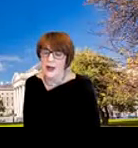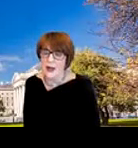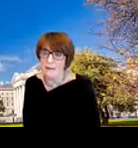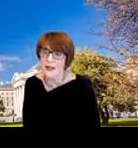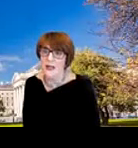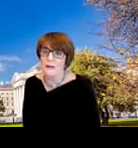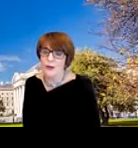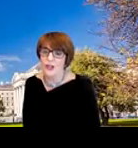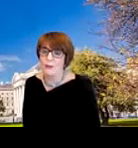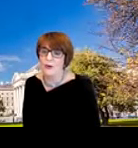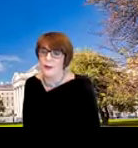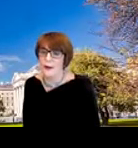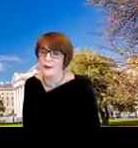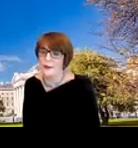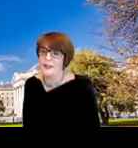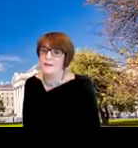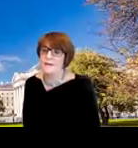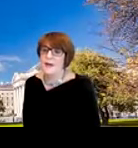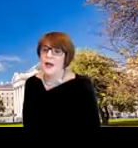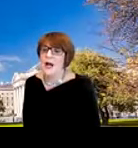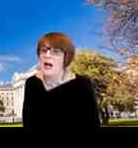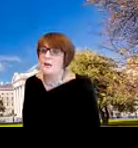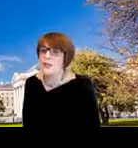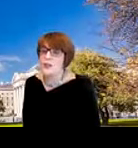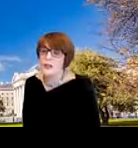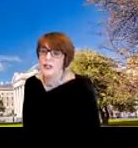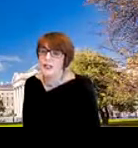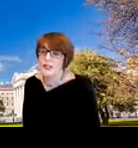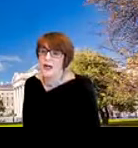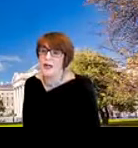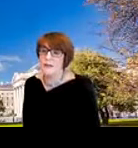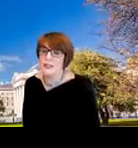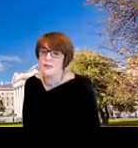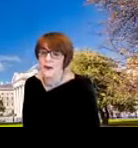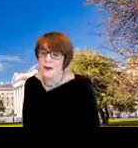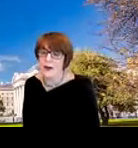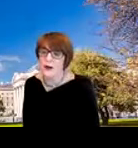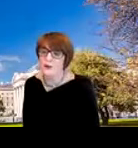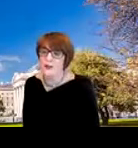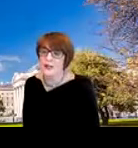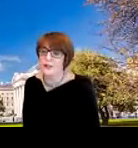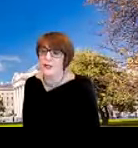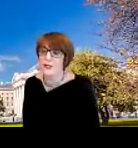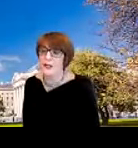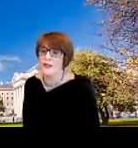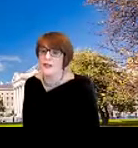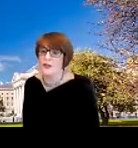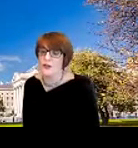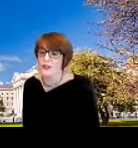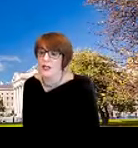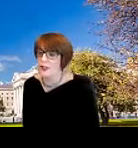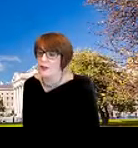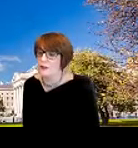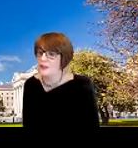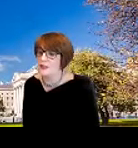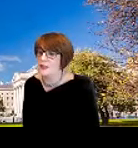people became much more apparent. Have to take it one day at a time. It is very hard, but that's the way life is and you just